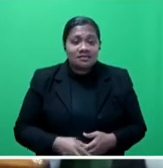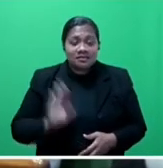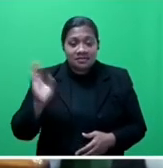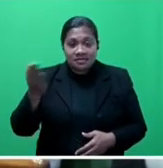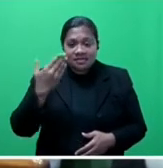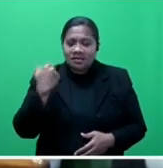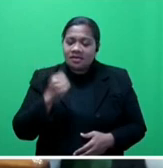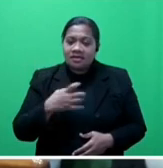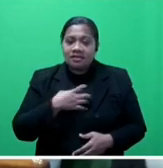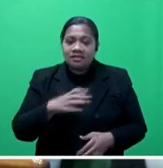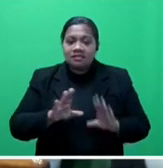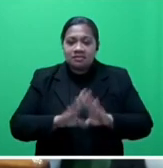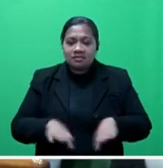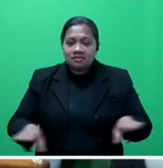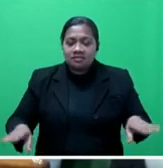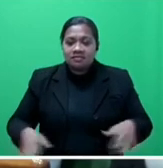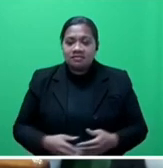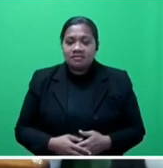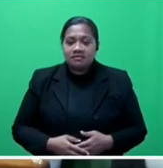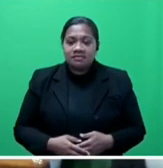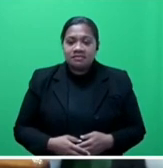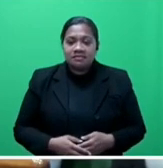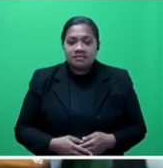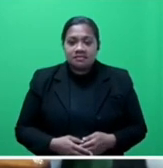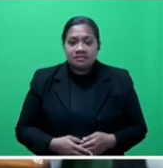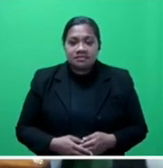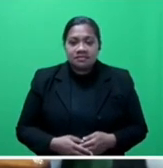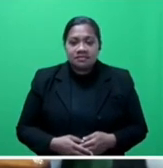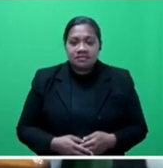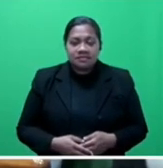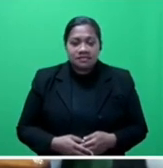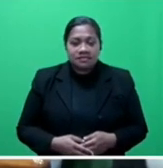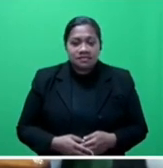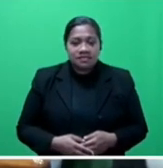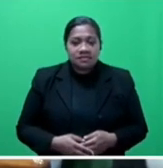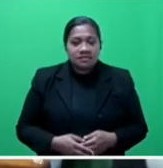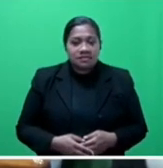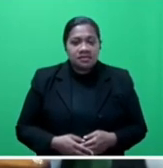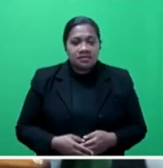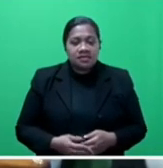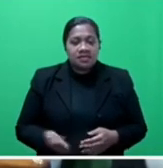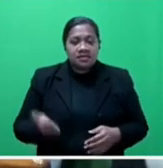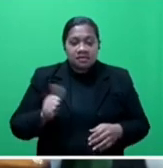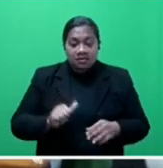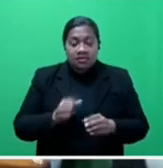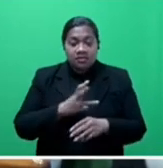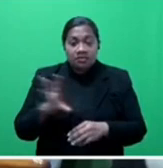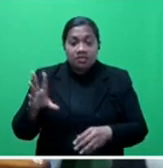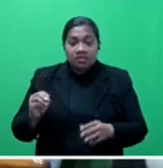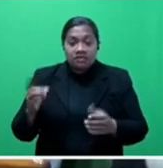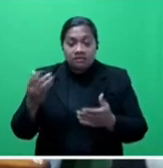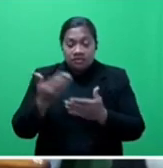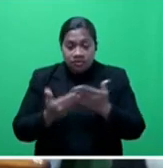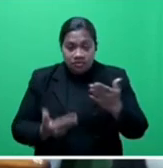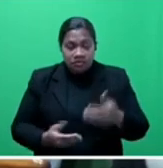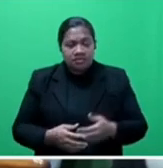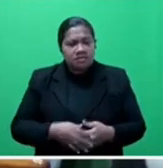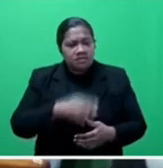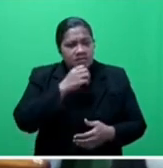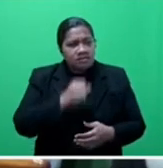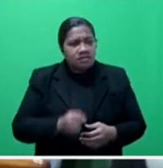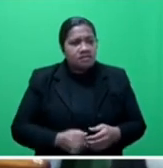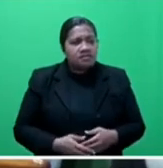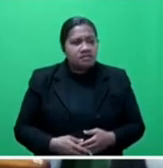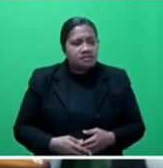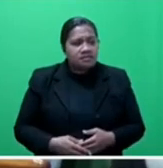children, tossed here and there by waves and carried about by every wind of doctrine, by the trickery of men, by craftiness and